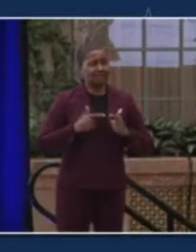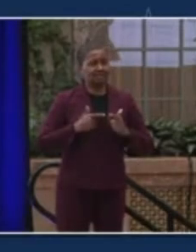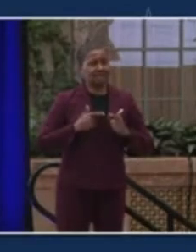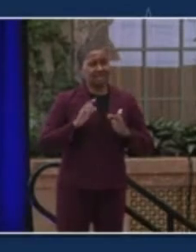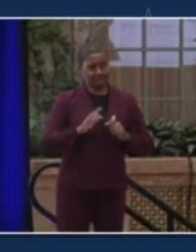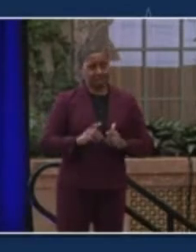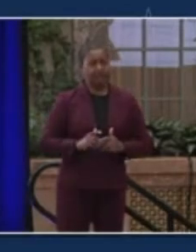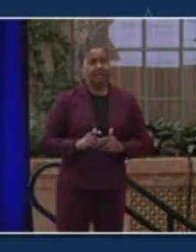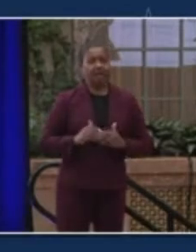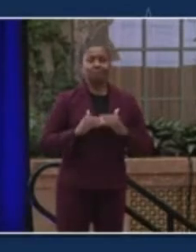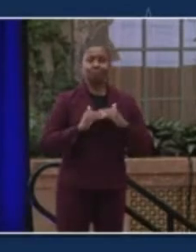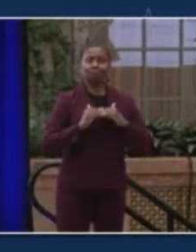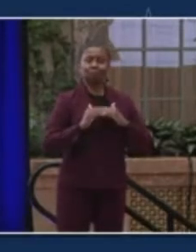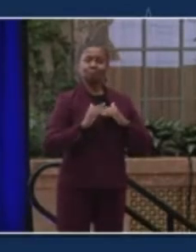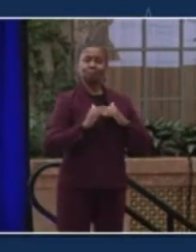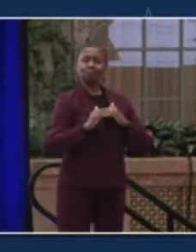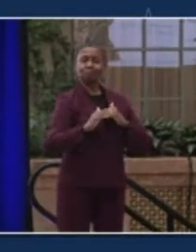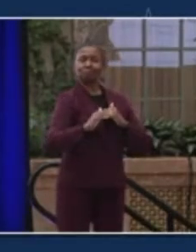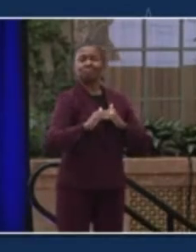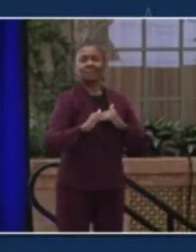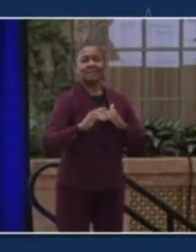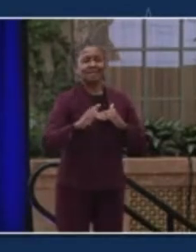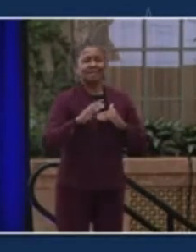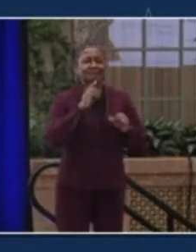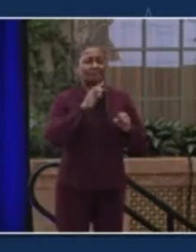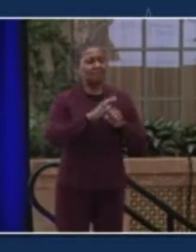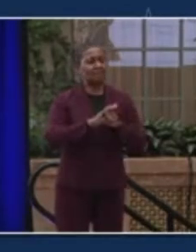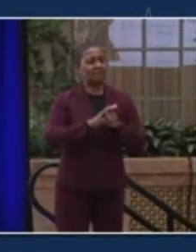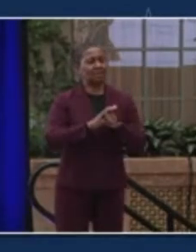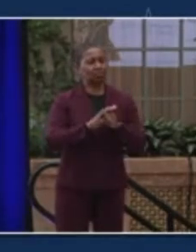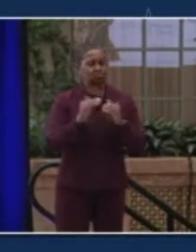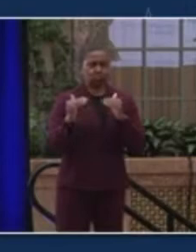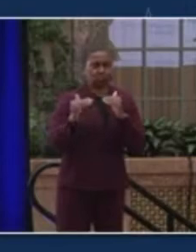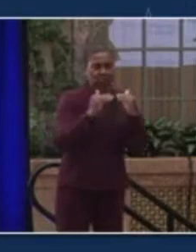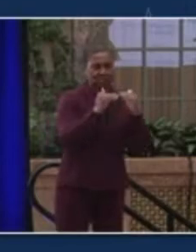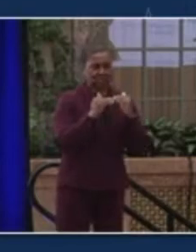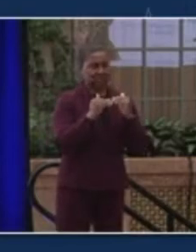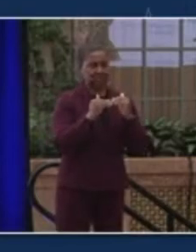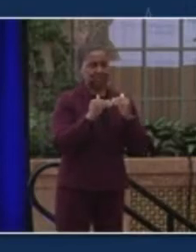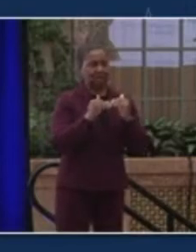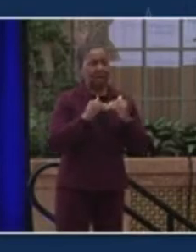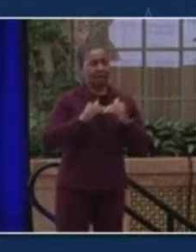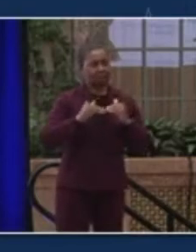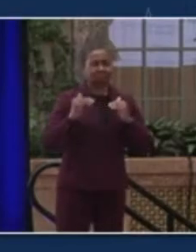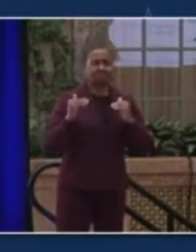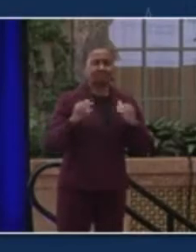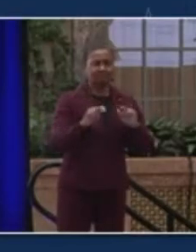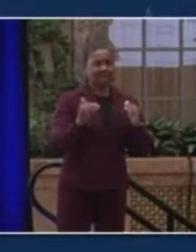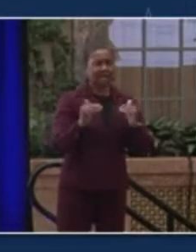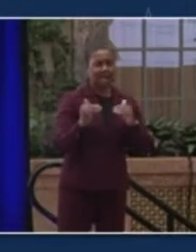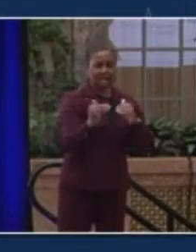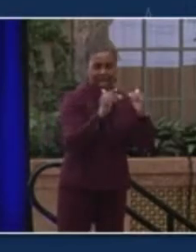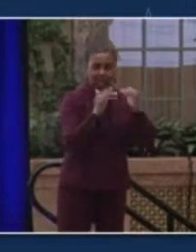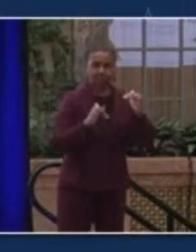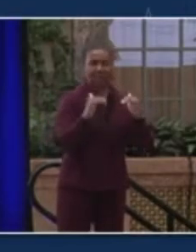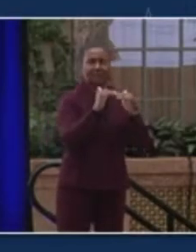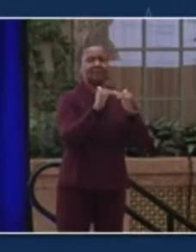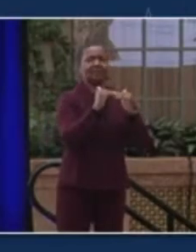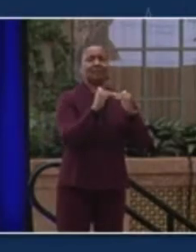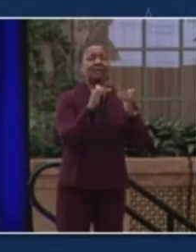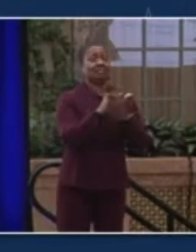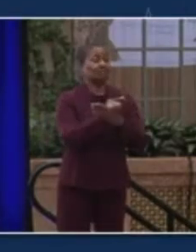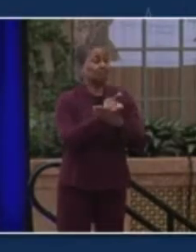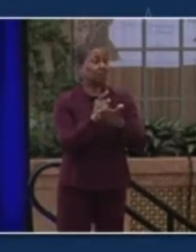years. Steady and unending was his commitment to justice, to democracy, and to equity. This